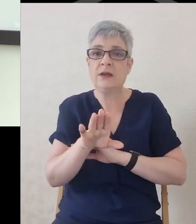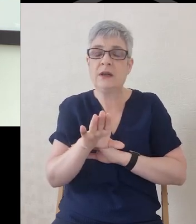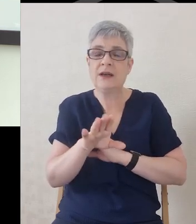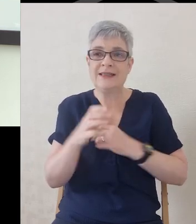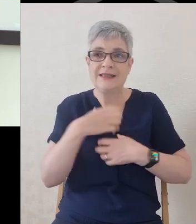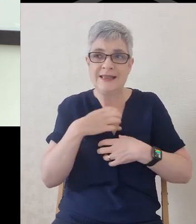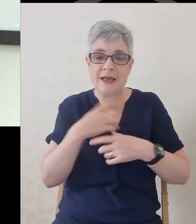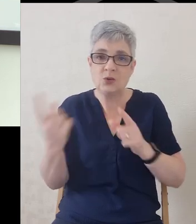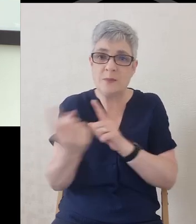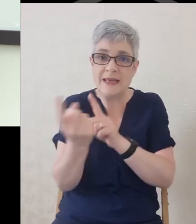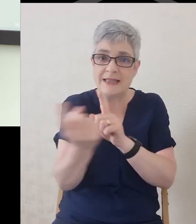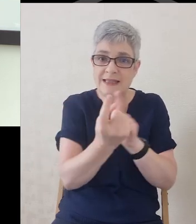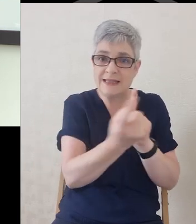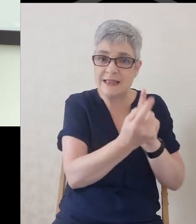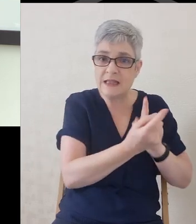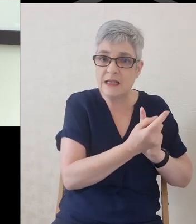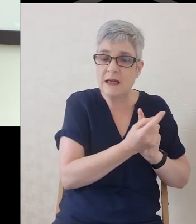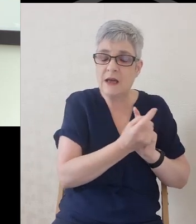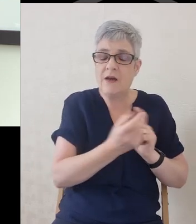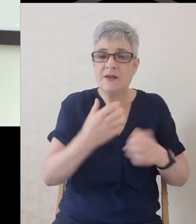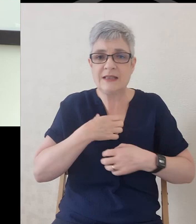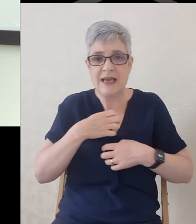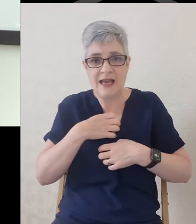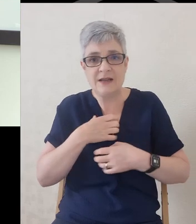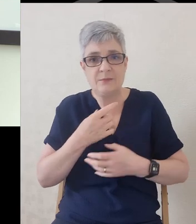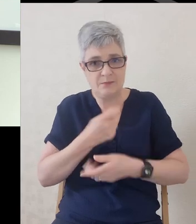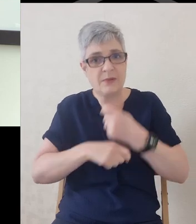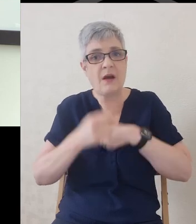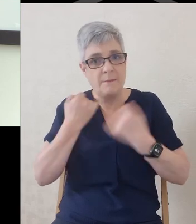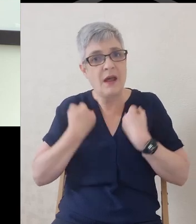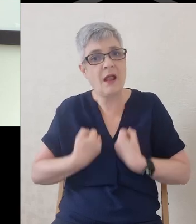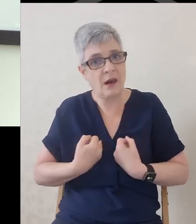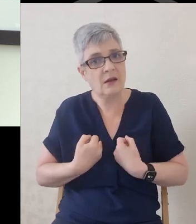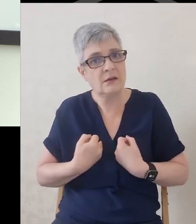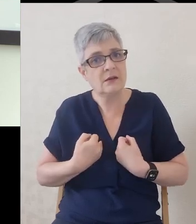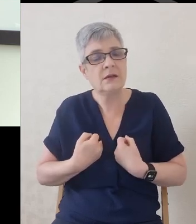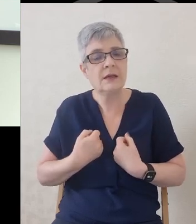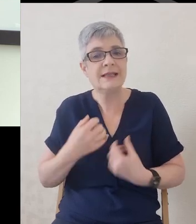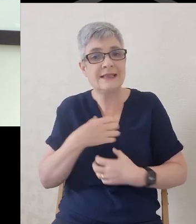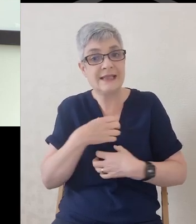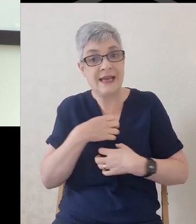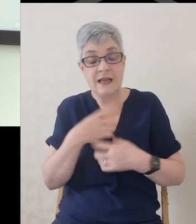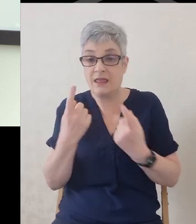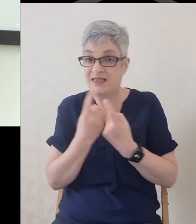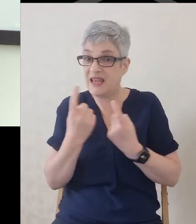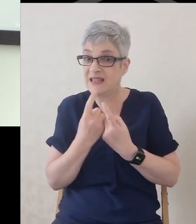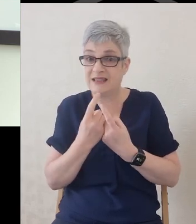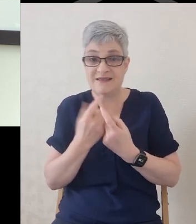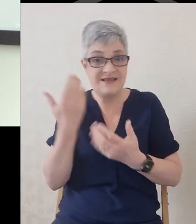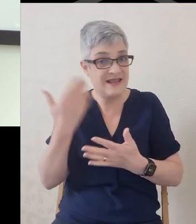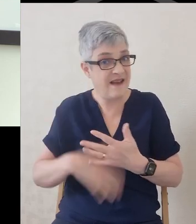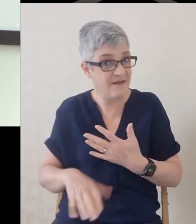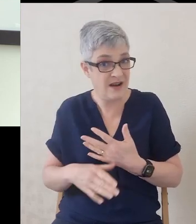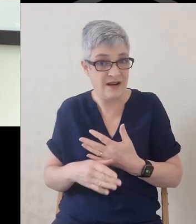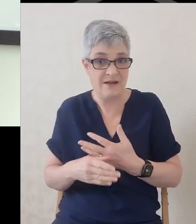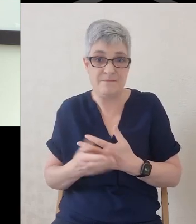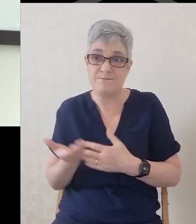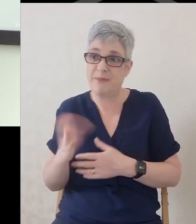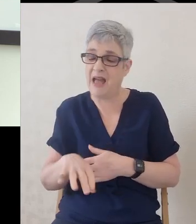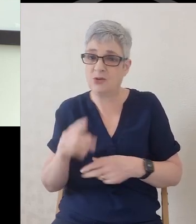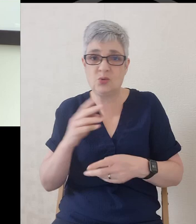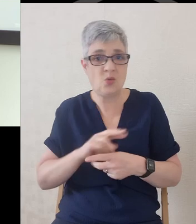up with others. Scared of becoming ill. Scared that things will never return to